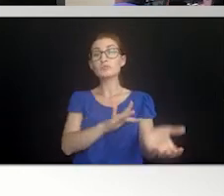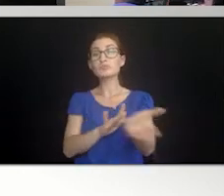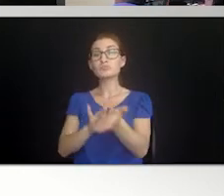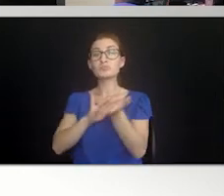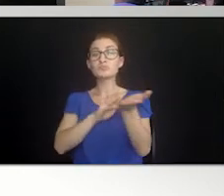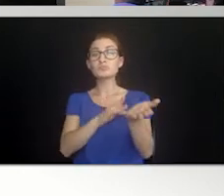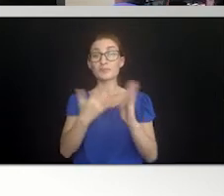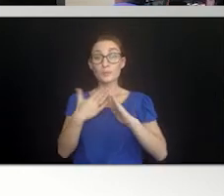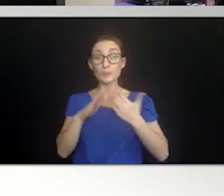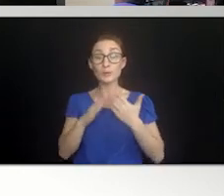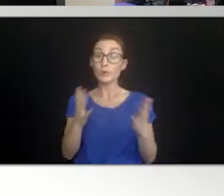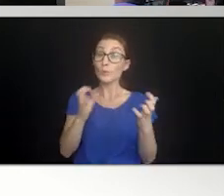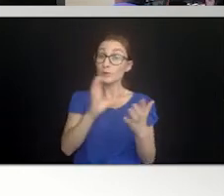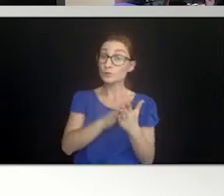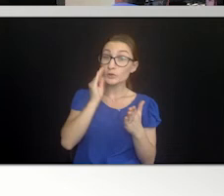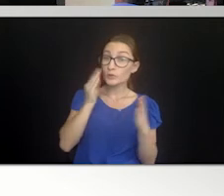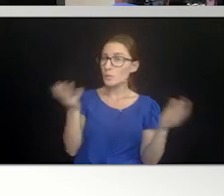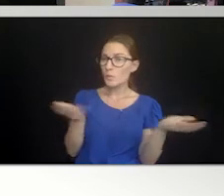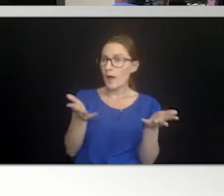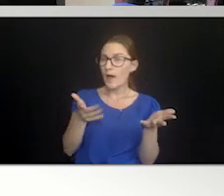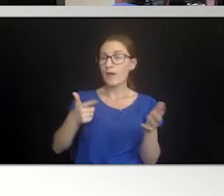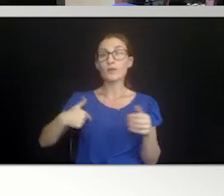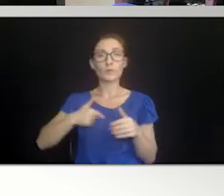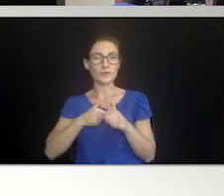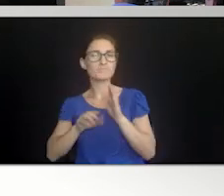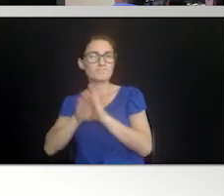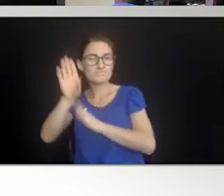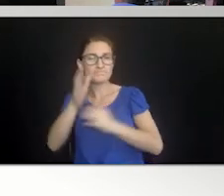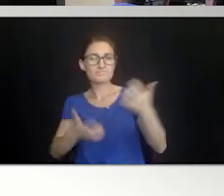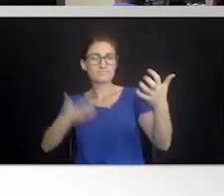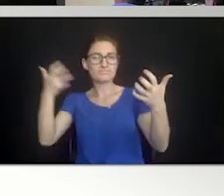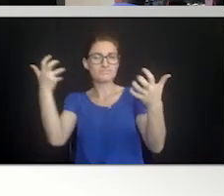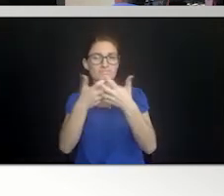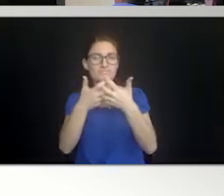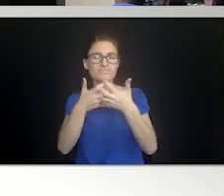the community what they want to learn and how we can help them.